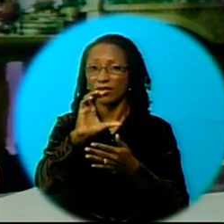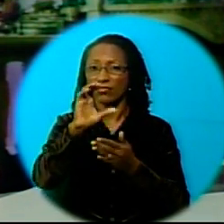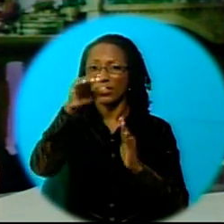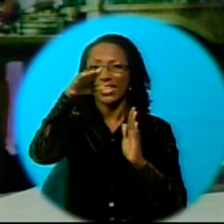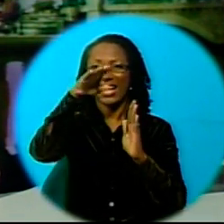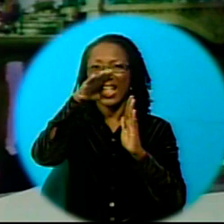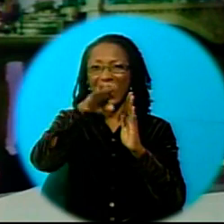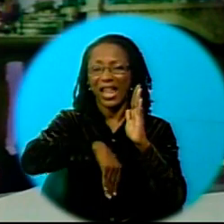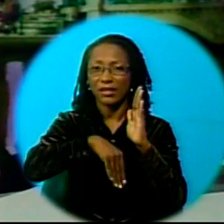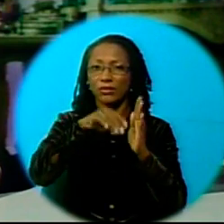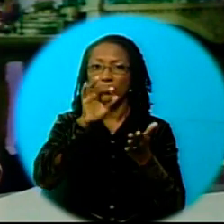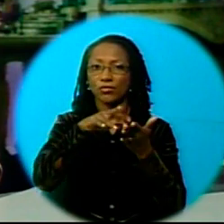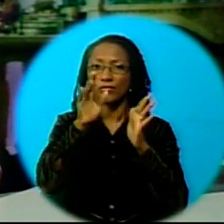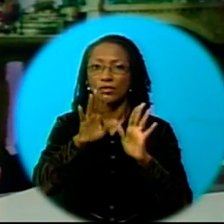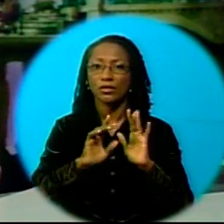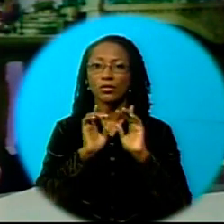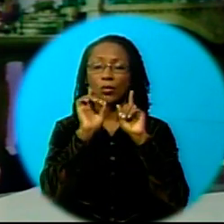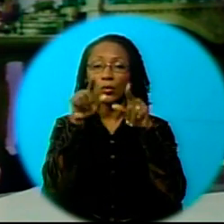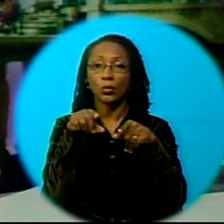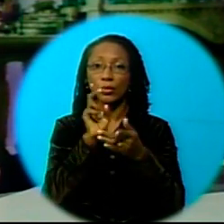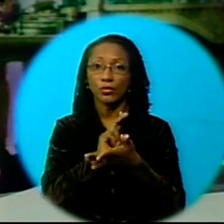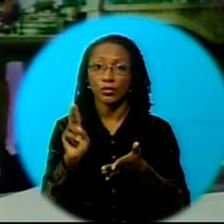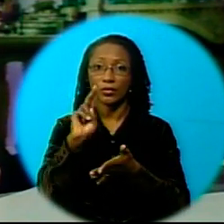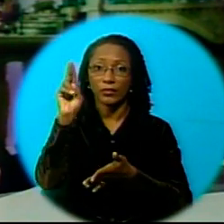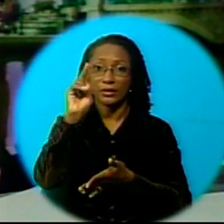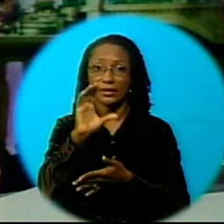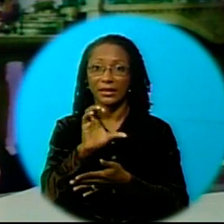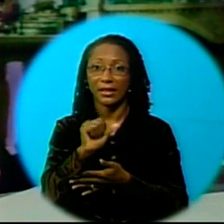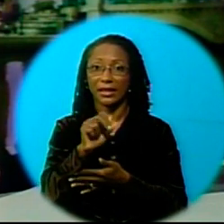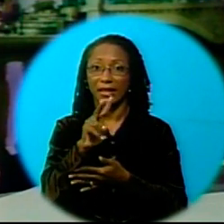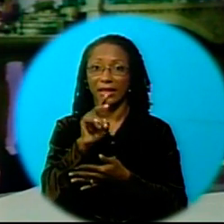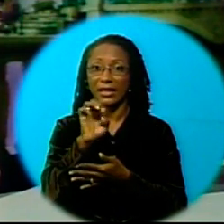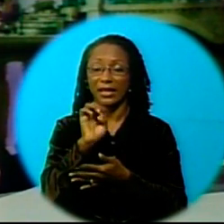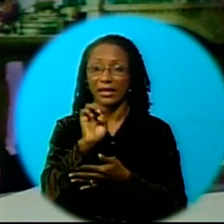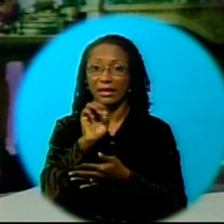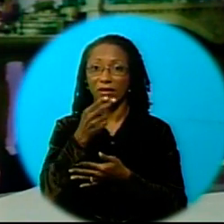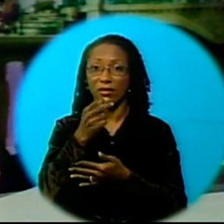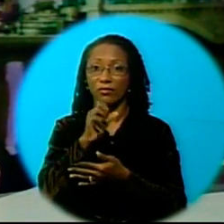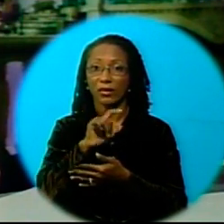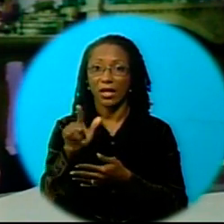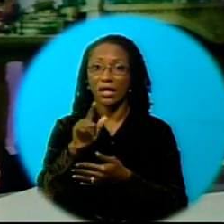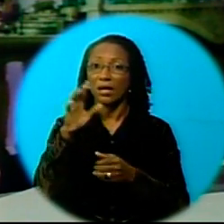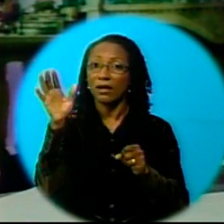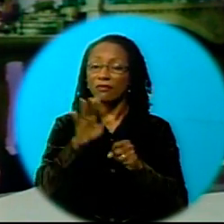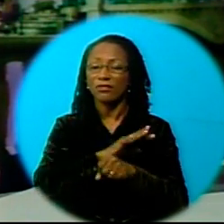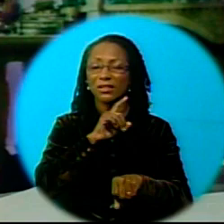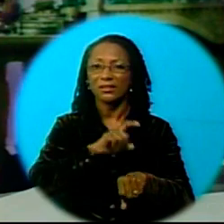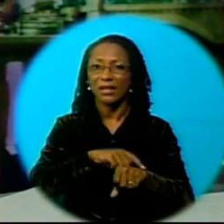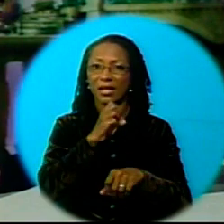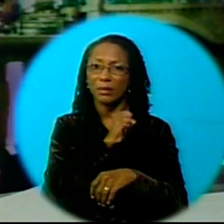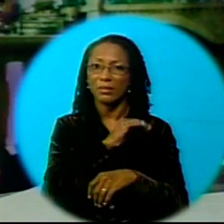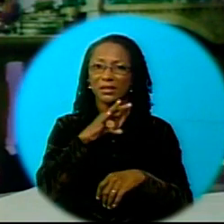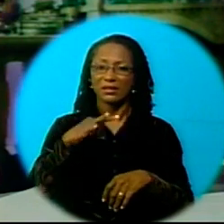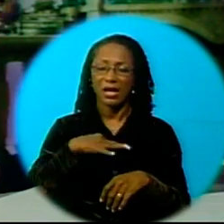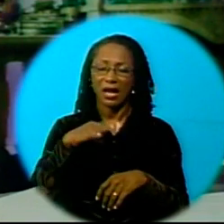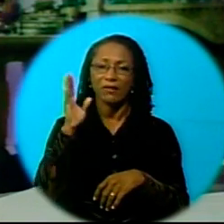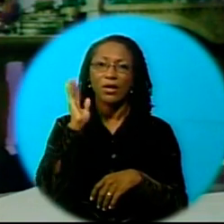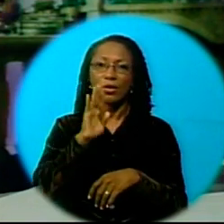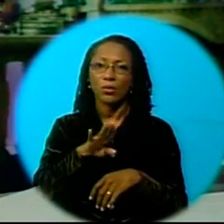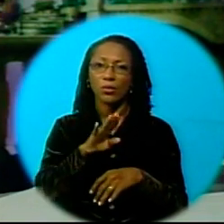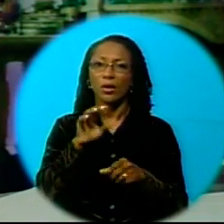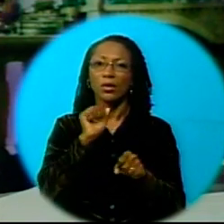attending the campus this year. He says where necessary, full-time staff will pick up any slack when contracted tutors have to